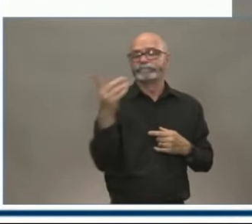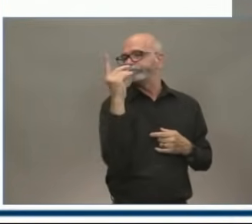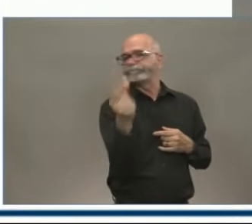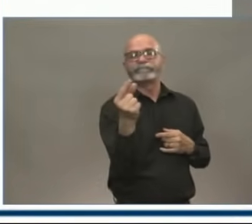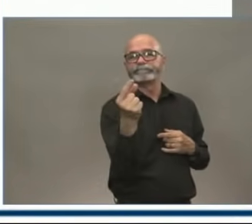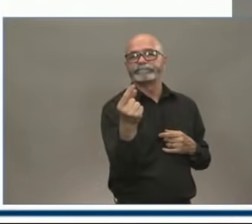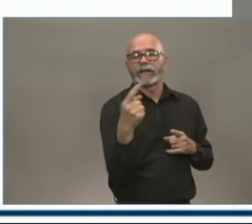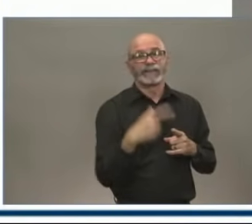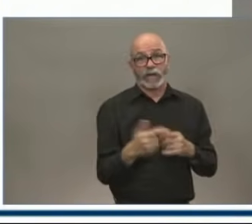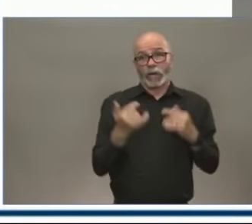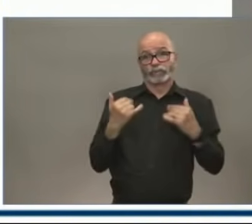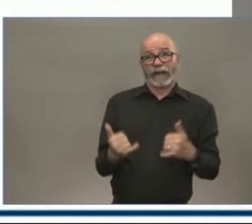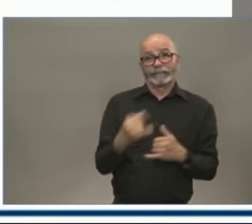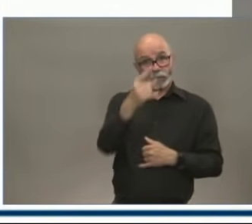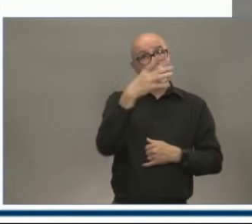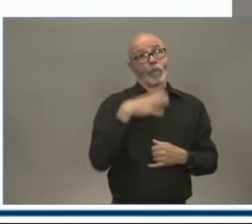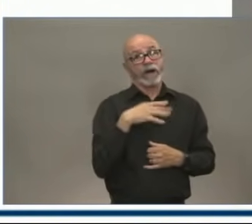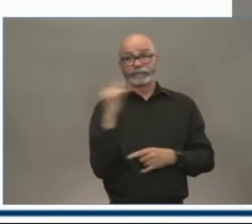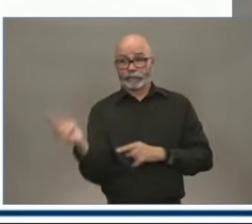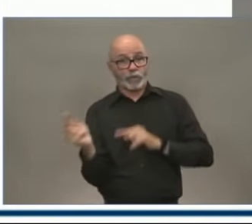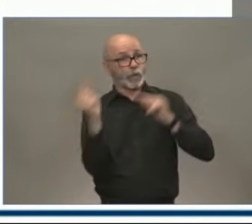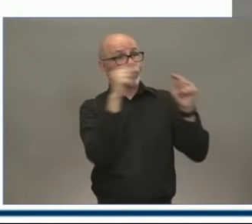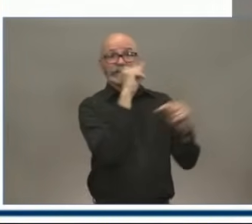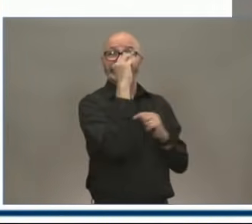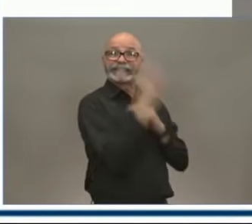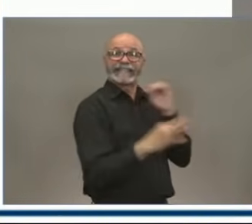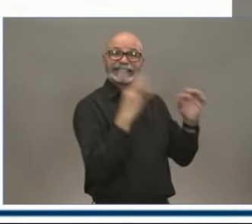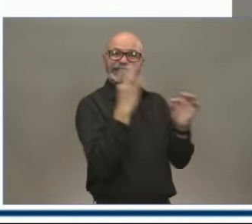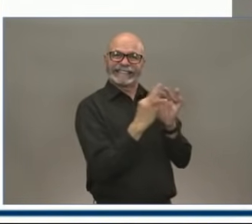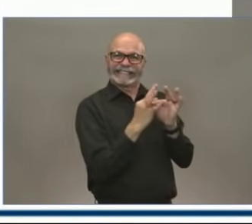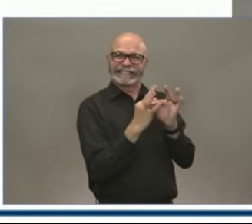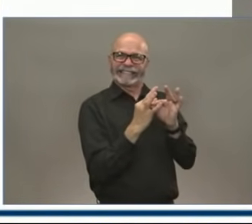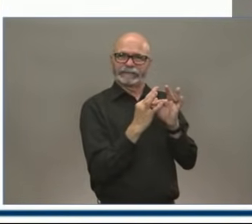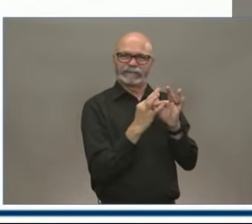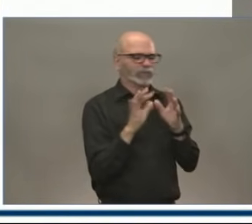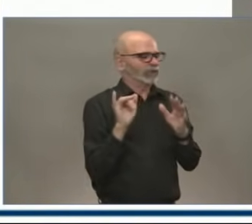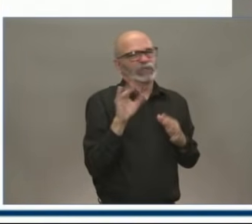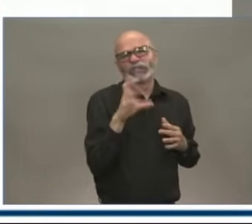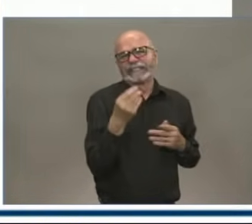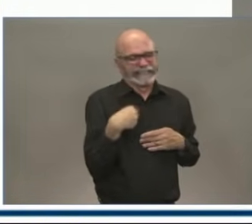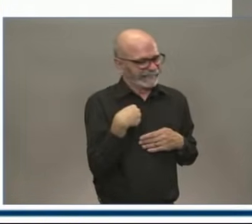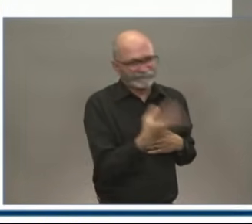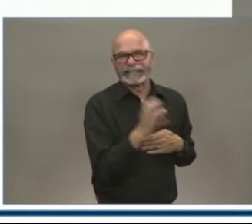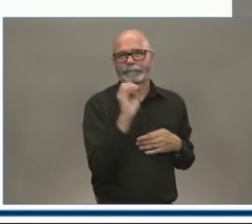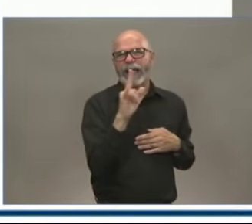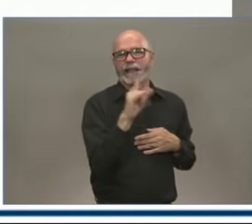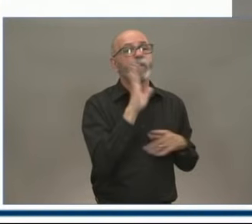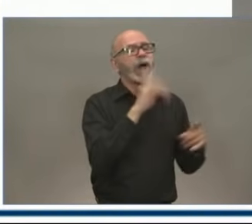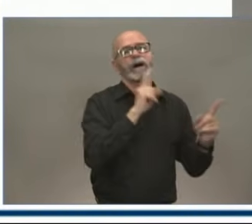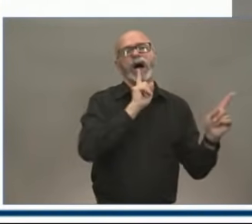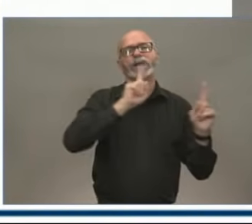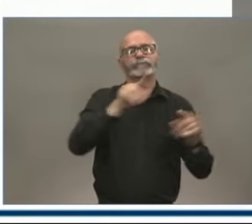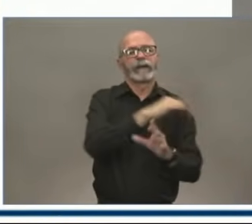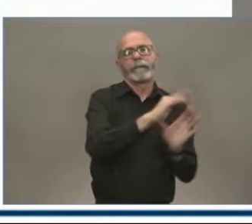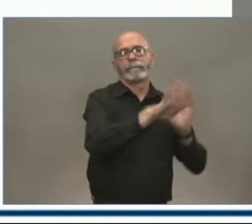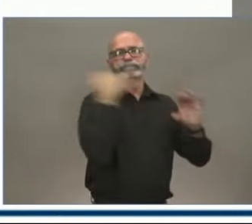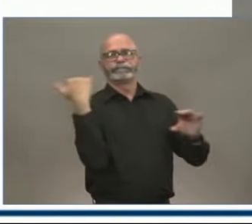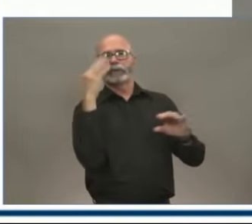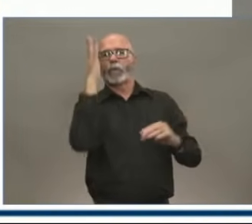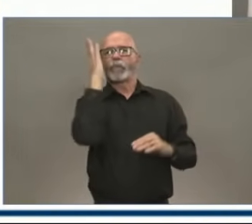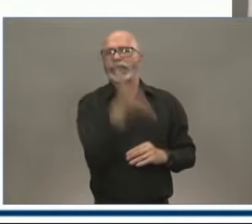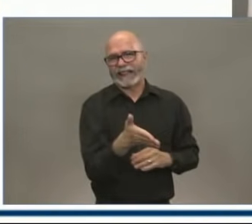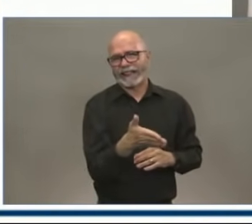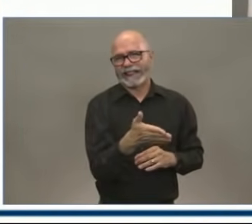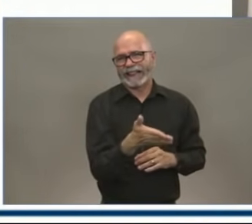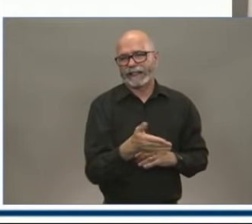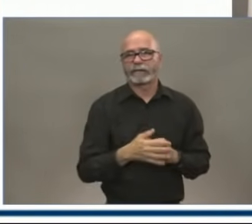that anybody who goes for a test, give your email, and that's the quickest way possible to get your test result back. Go ahead with your follow-up,